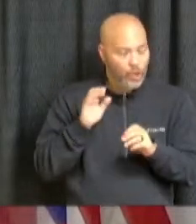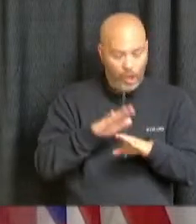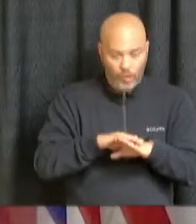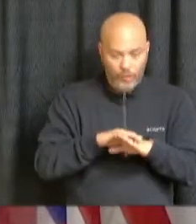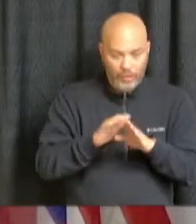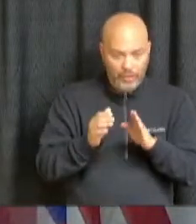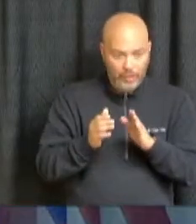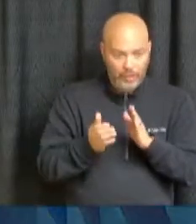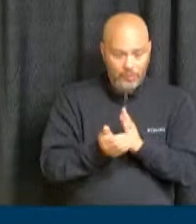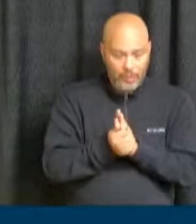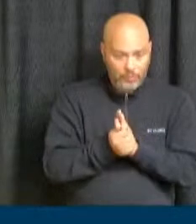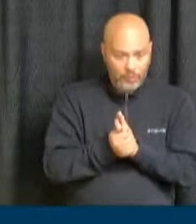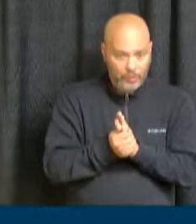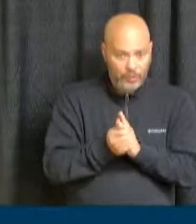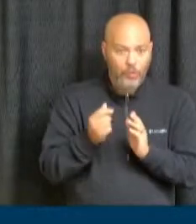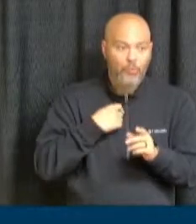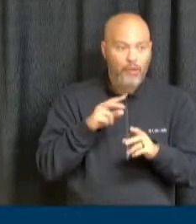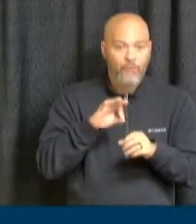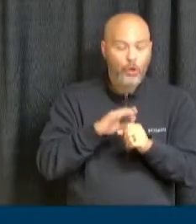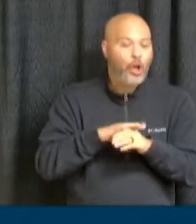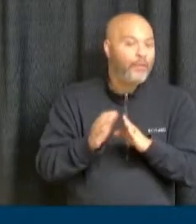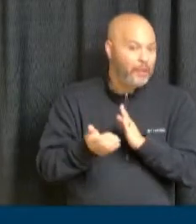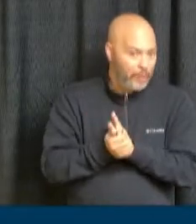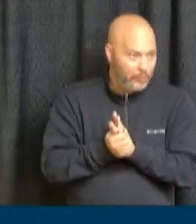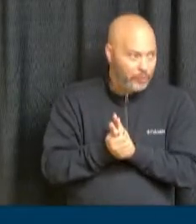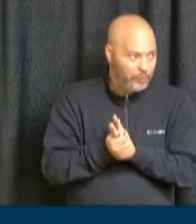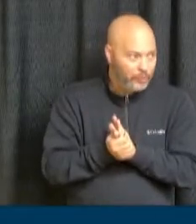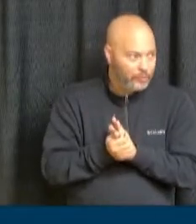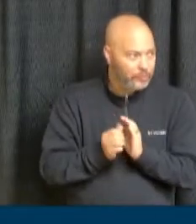the amendment? We're voting on the amendment.